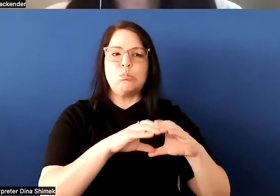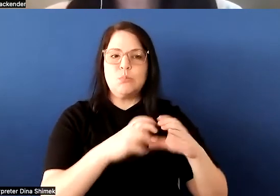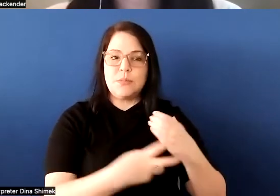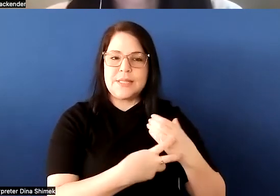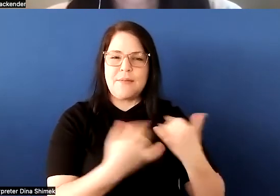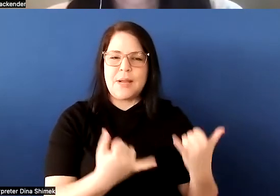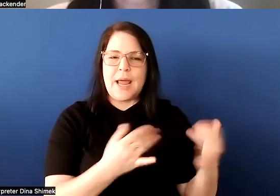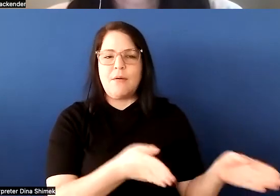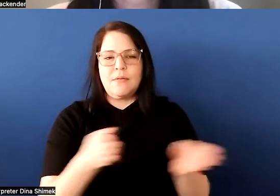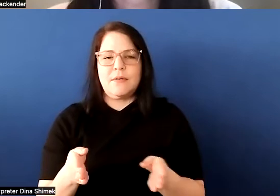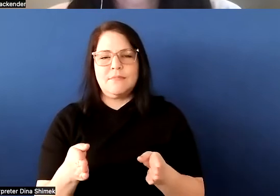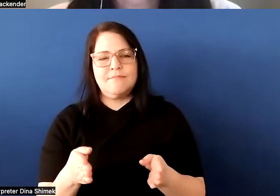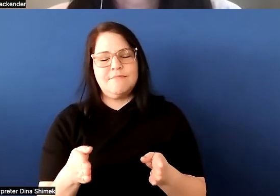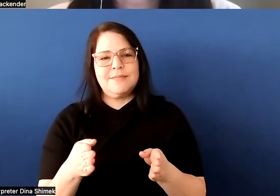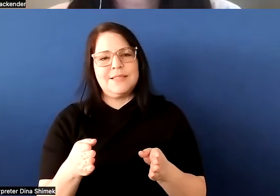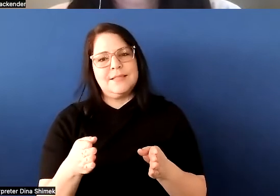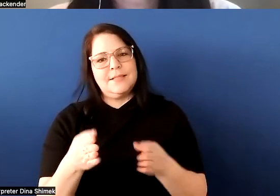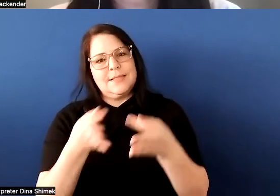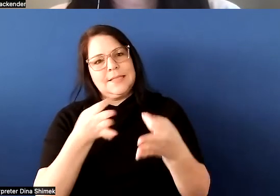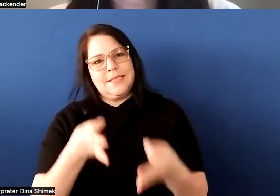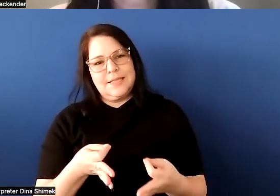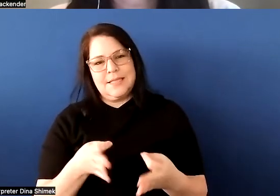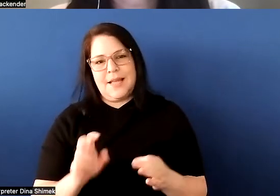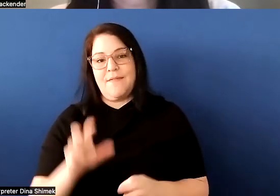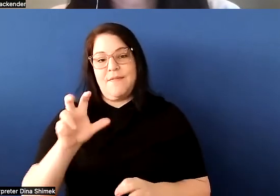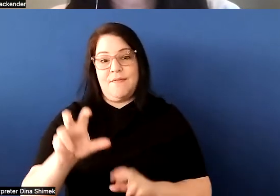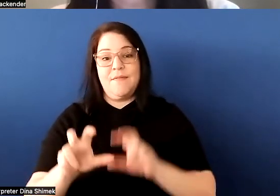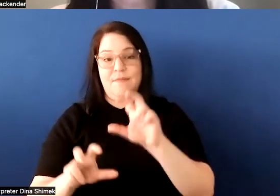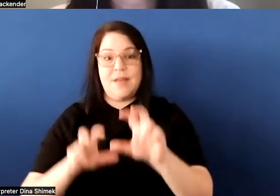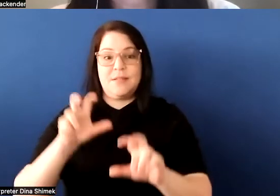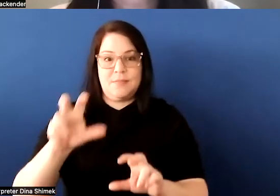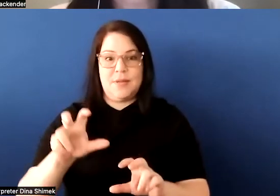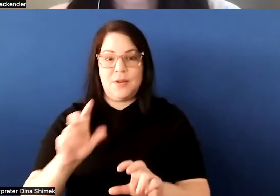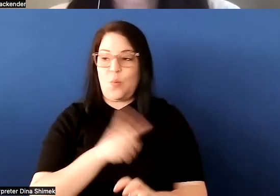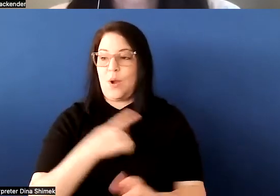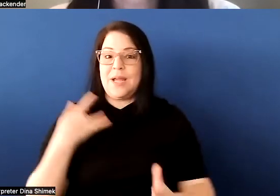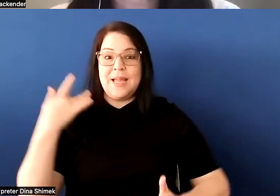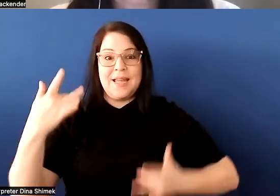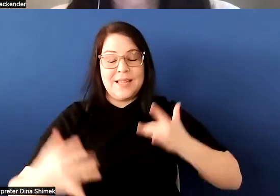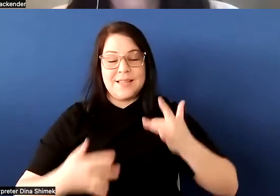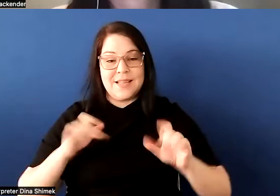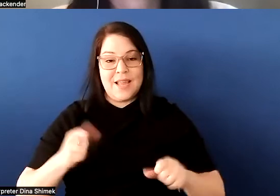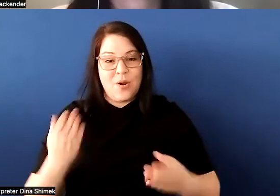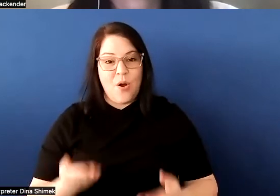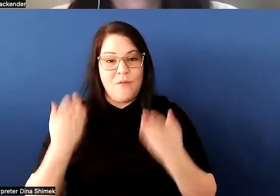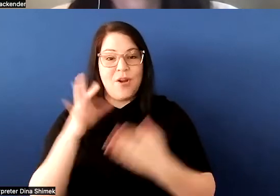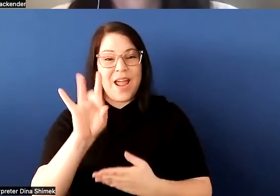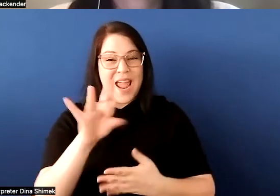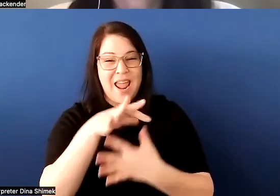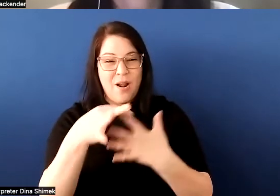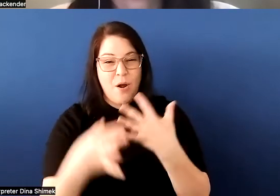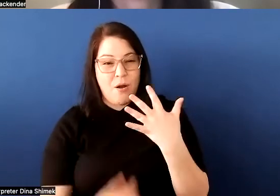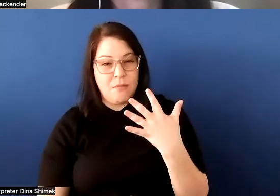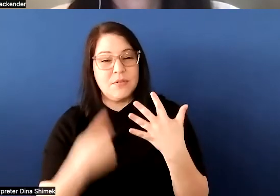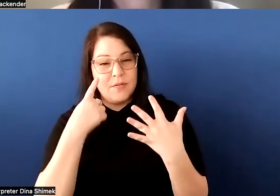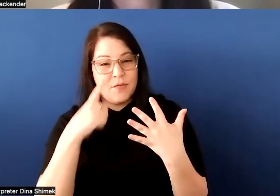let's break down the investment piece, because, we are, very excited to be able to offer 8 different options for